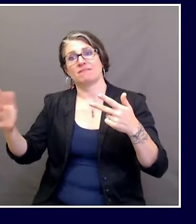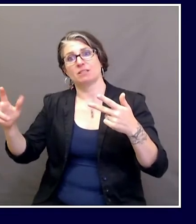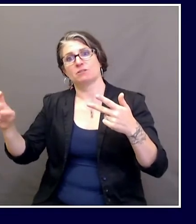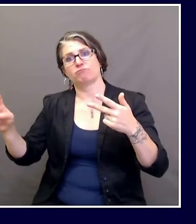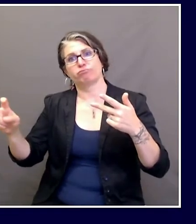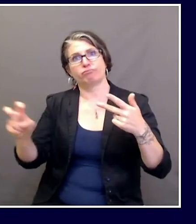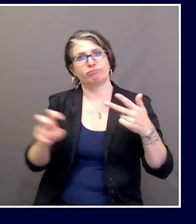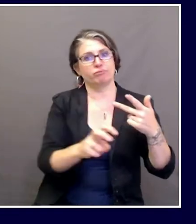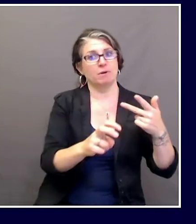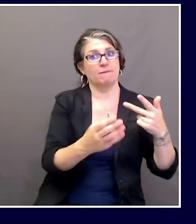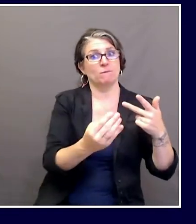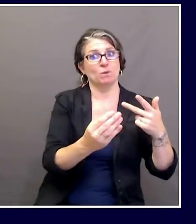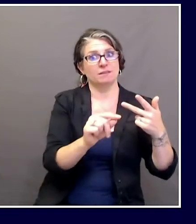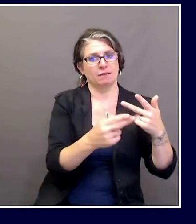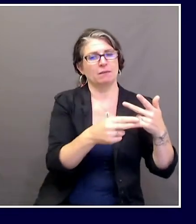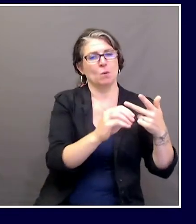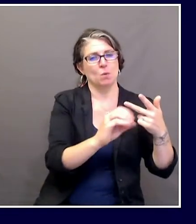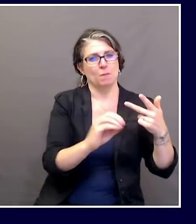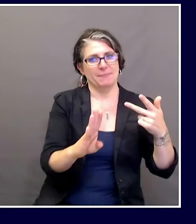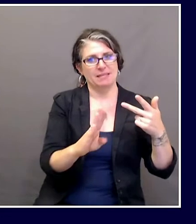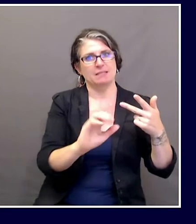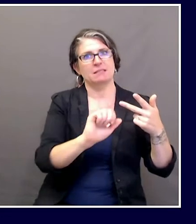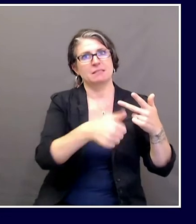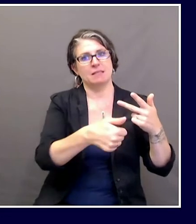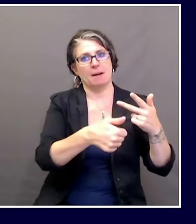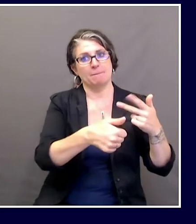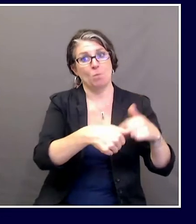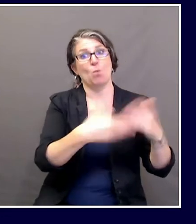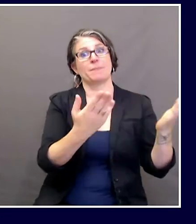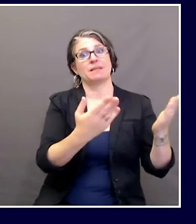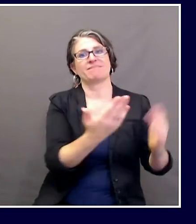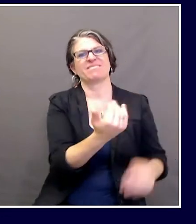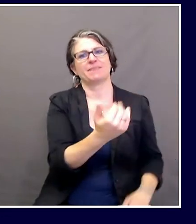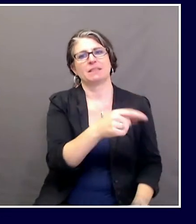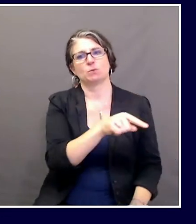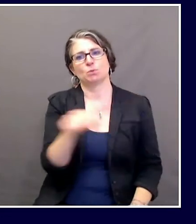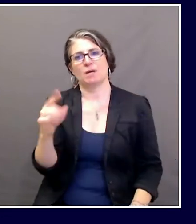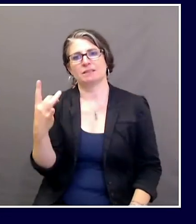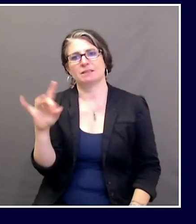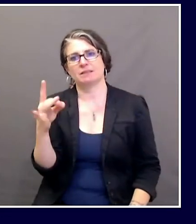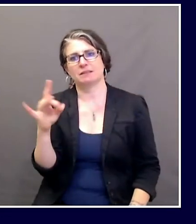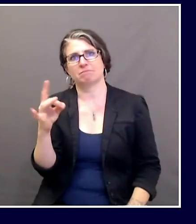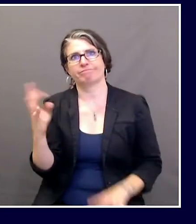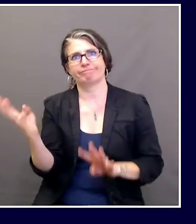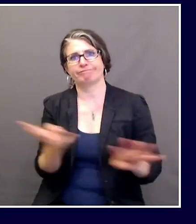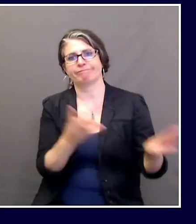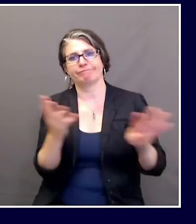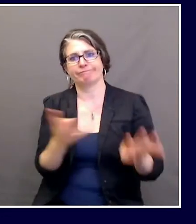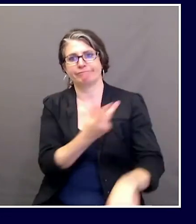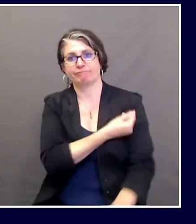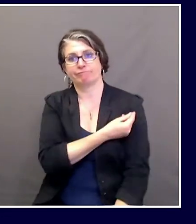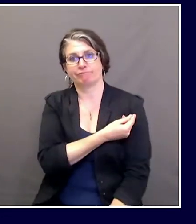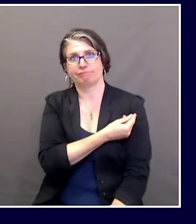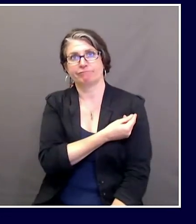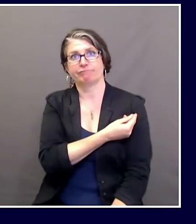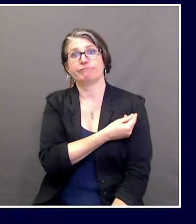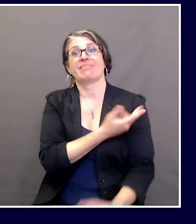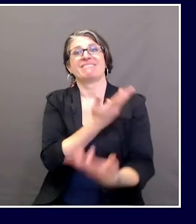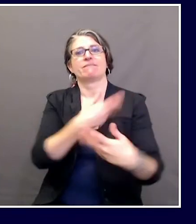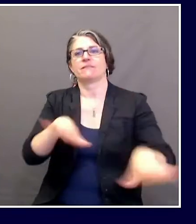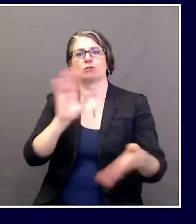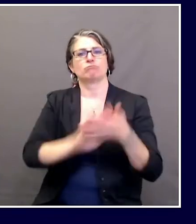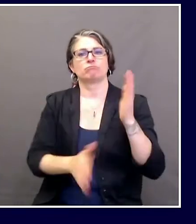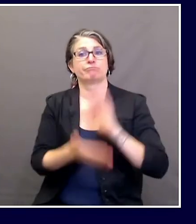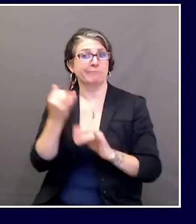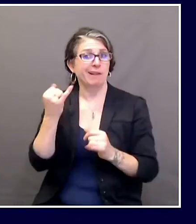Old Orchard Beach from the 15th through the 18th for 4 days, and that's where it'll end its mission. Okay. And one final